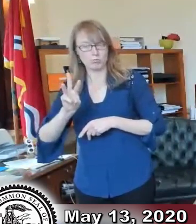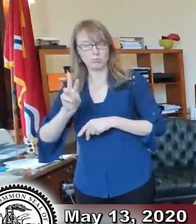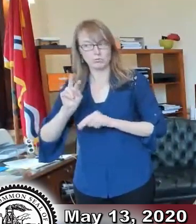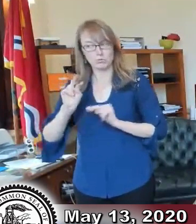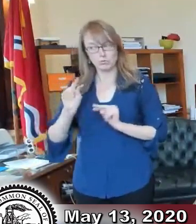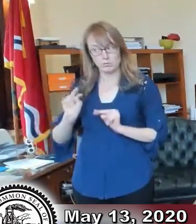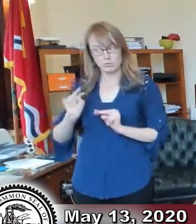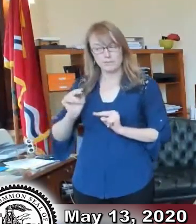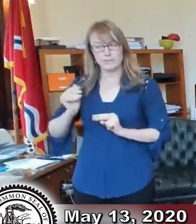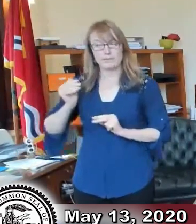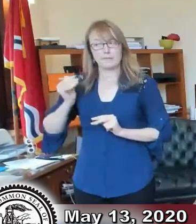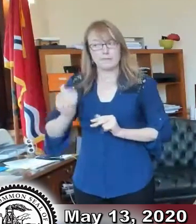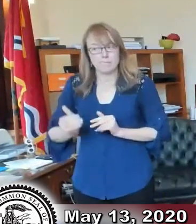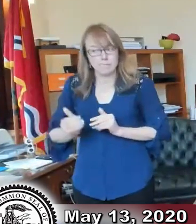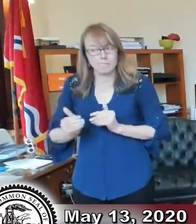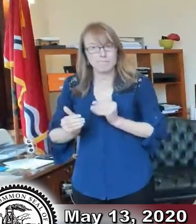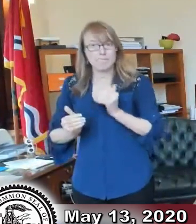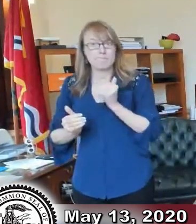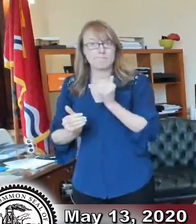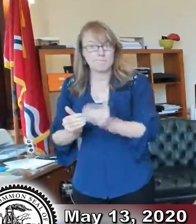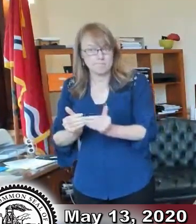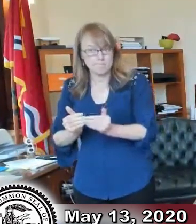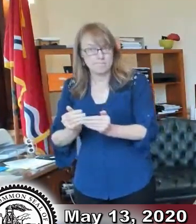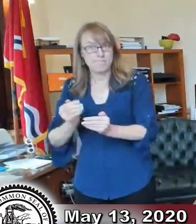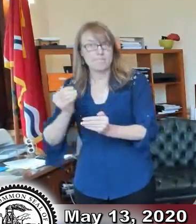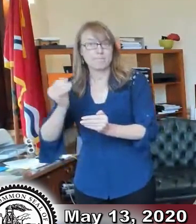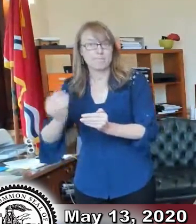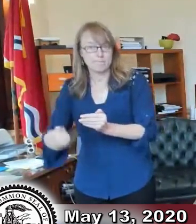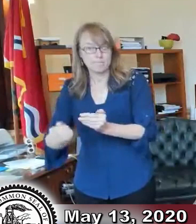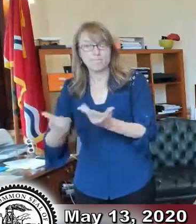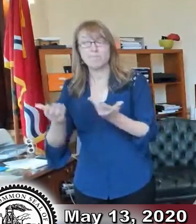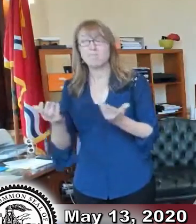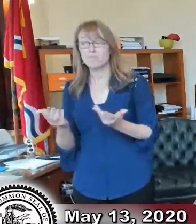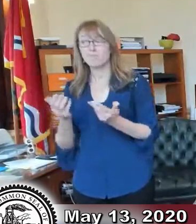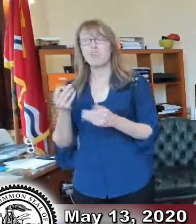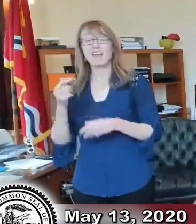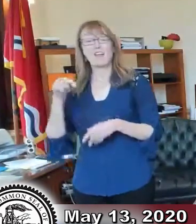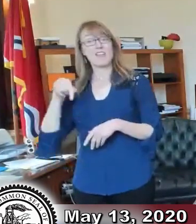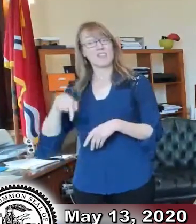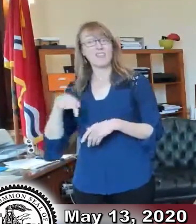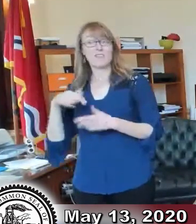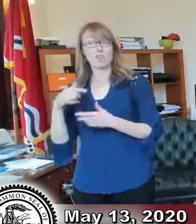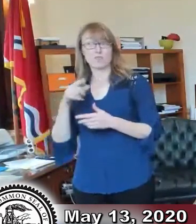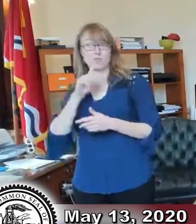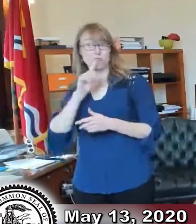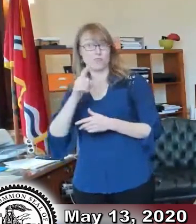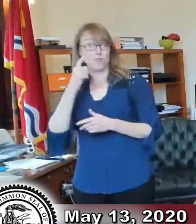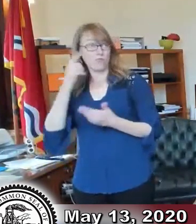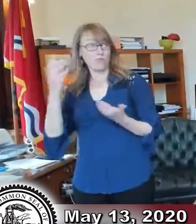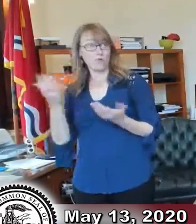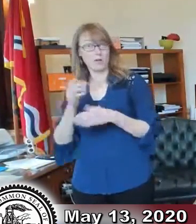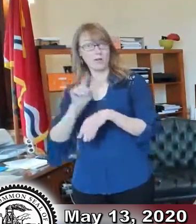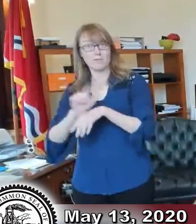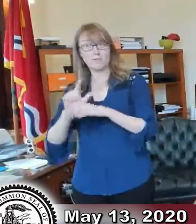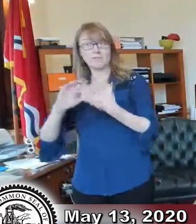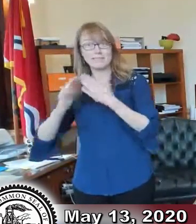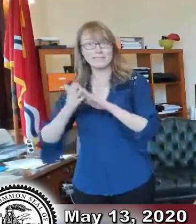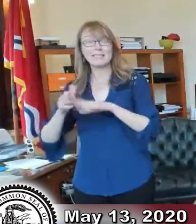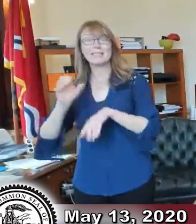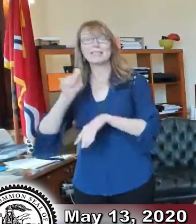right here in the city of St. Louis, but what is happening in St. Louis County, what's happening in St. Charles, Franklin, Jefferson